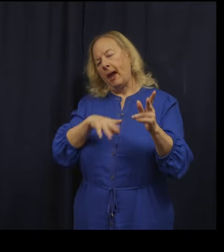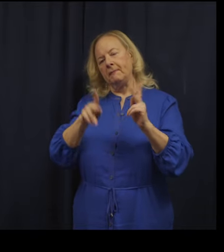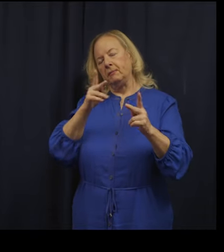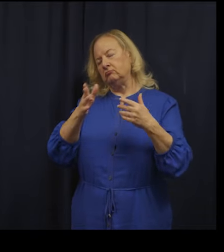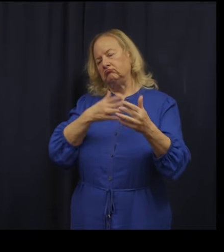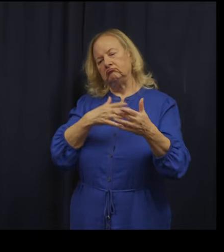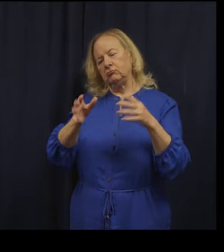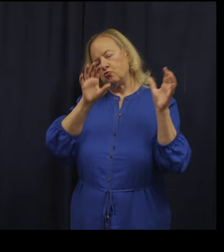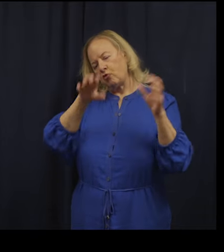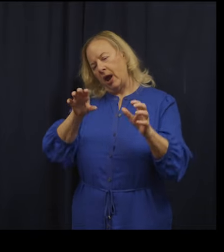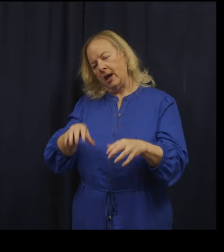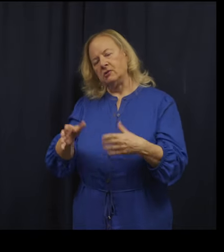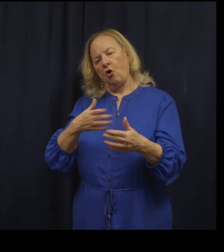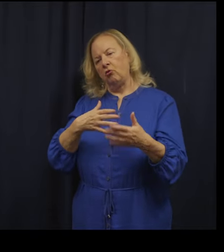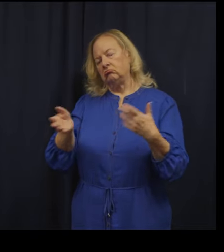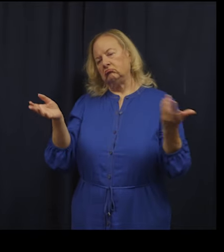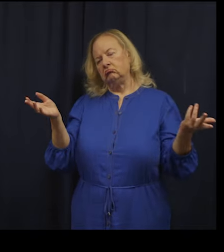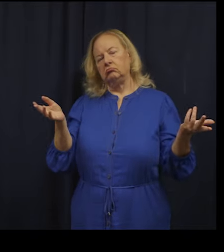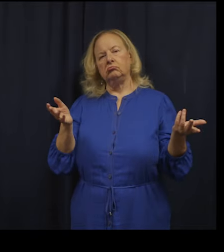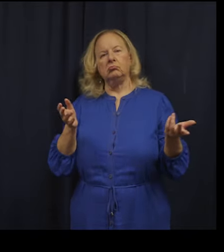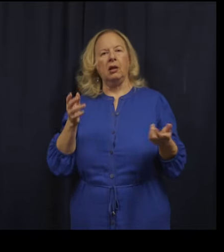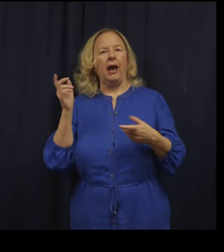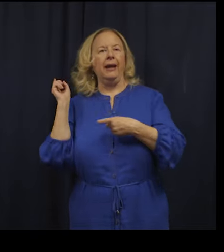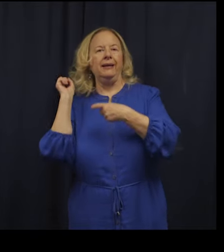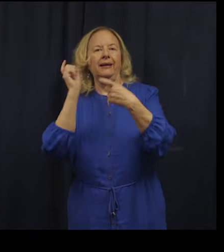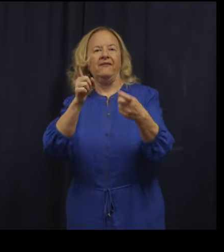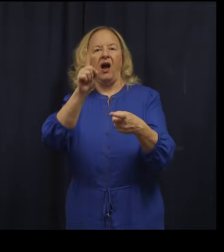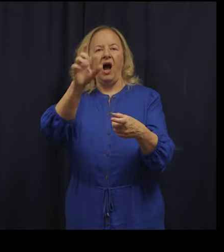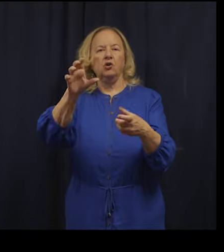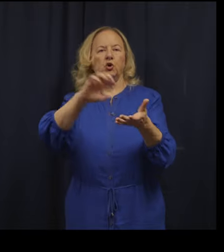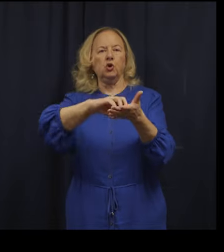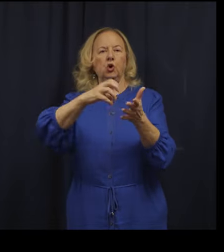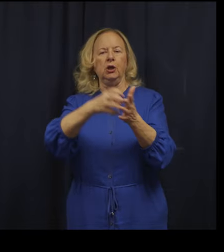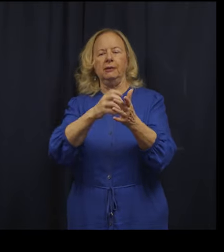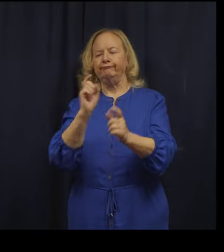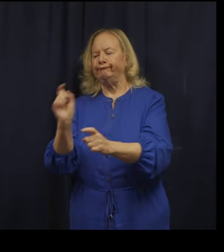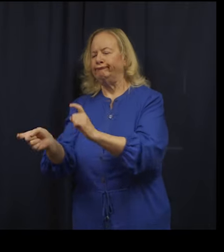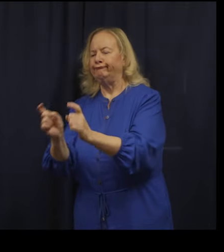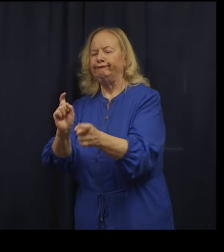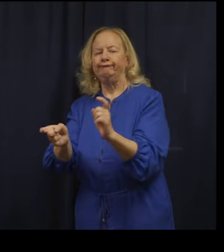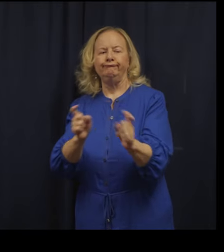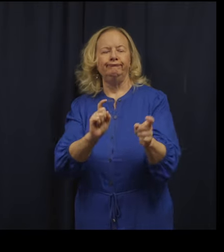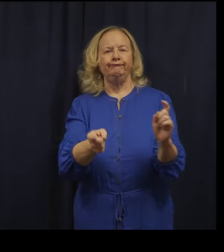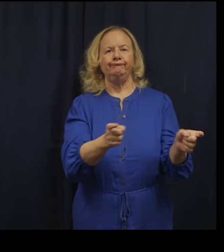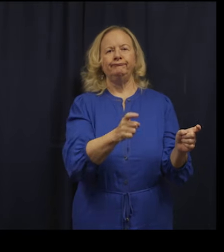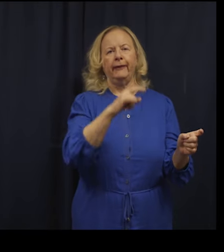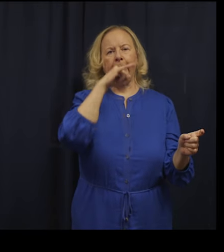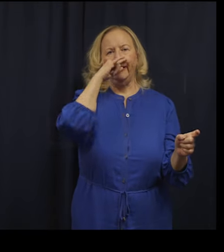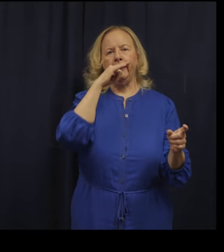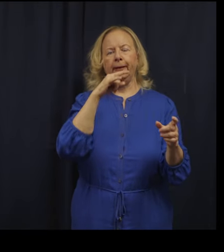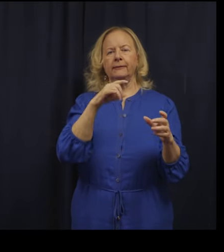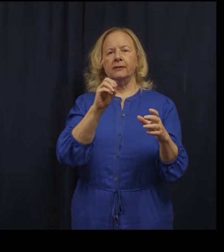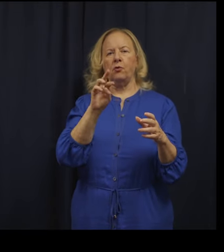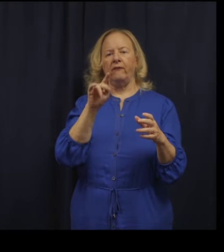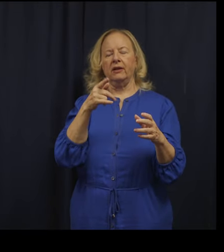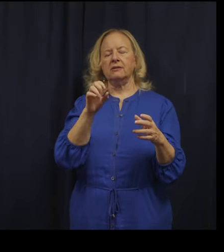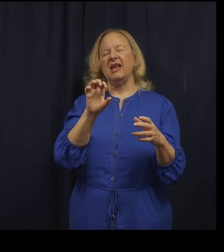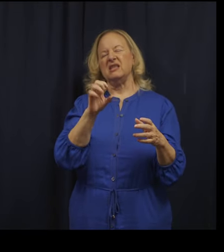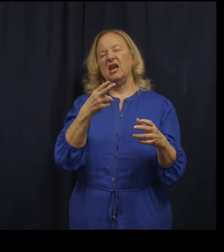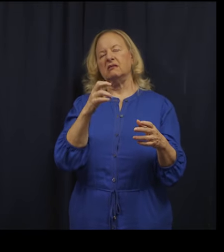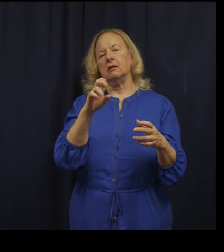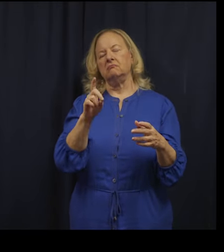Okay? So I take in 100 cookies to give each one of the little kids in the orphanage a cookie. That's